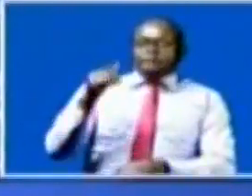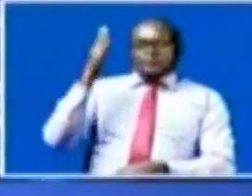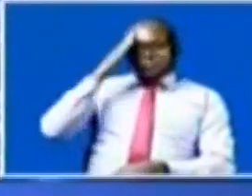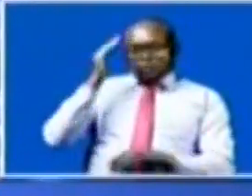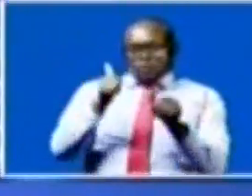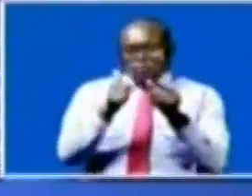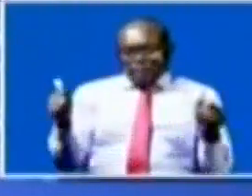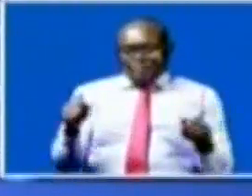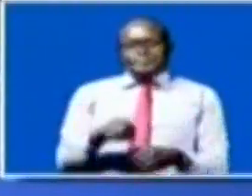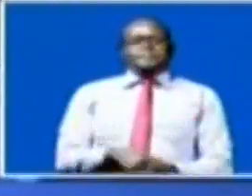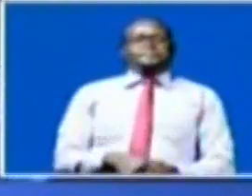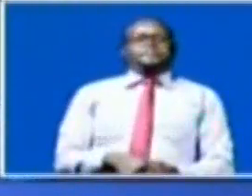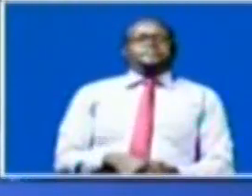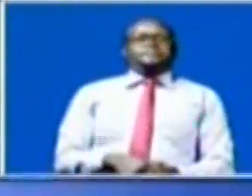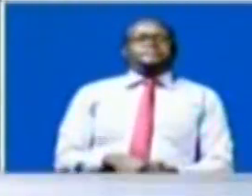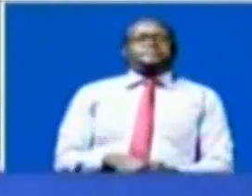unajua